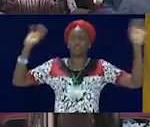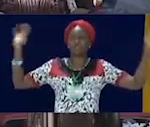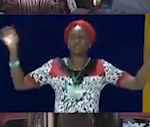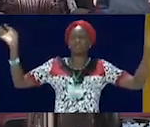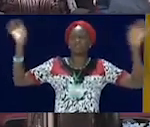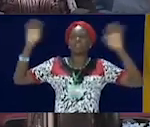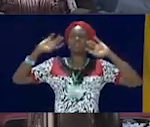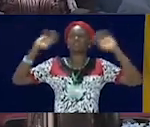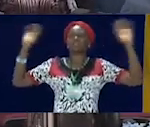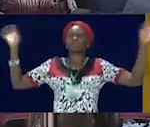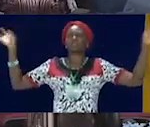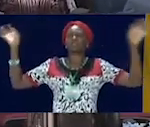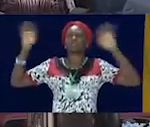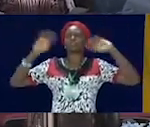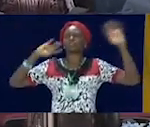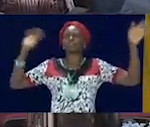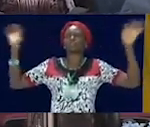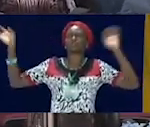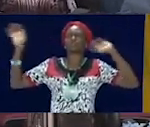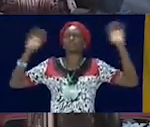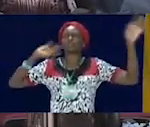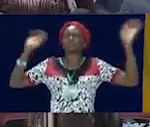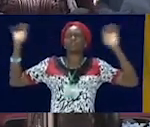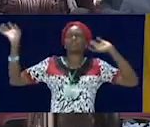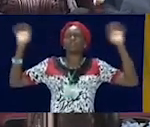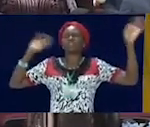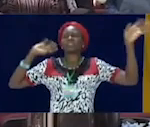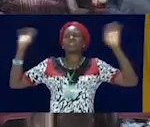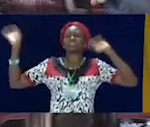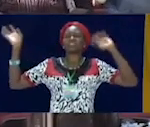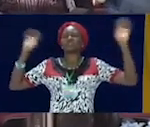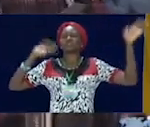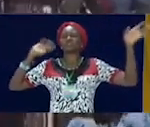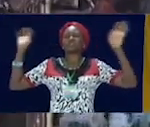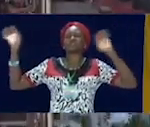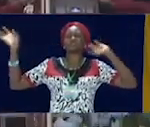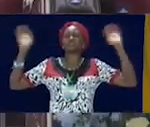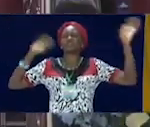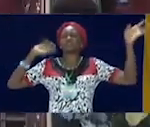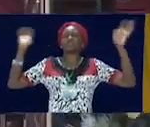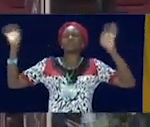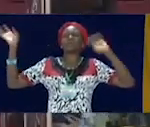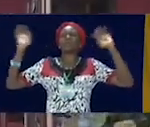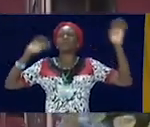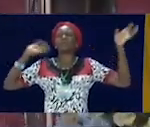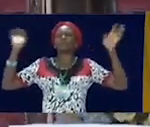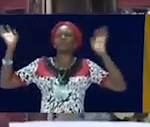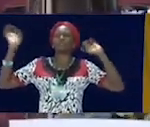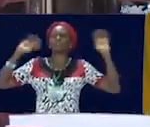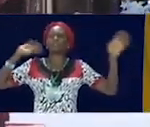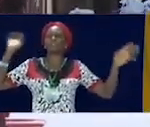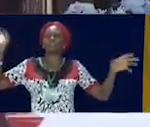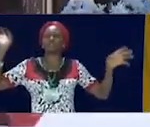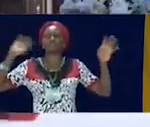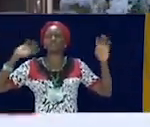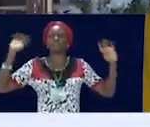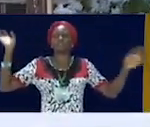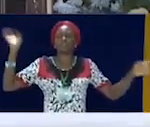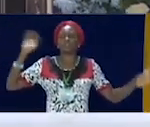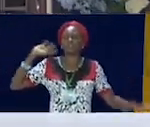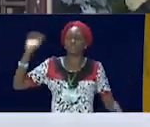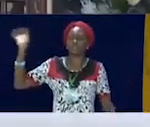Hallelujah. Iro mokotunda mama kashinde. Kakoro mokorondere mokoshikere